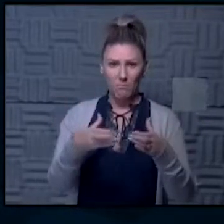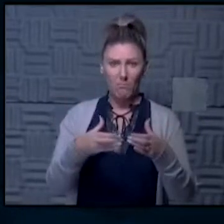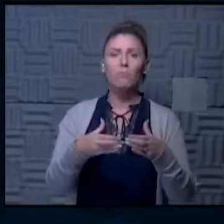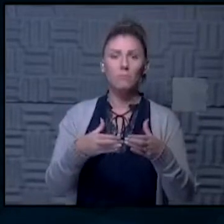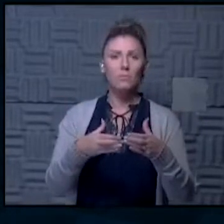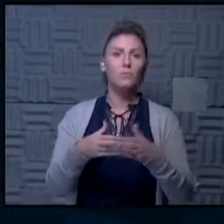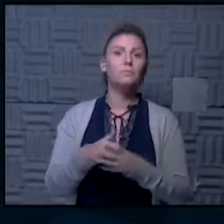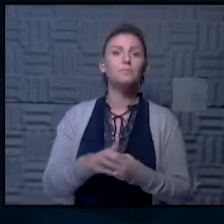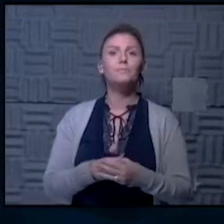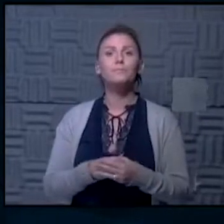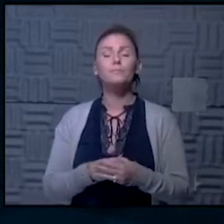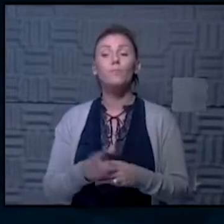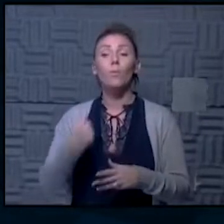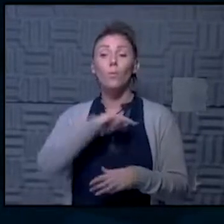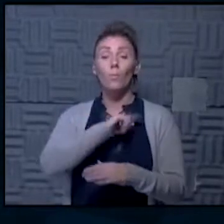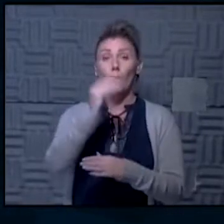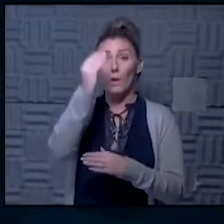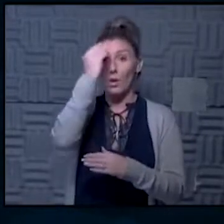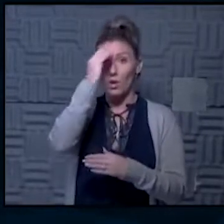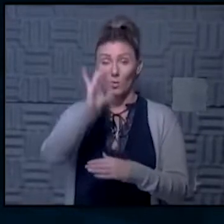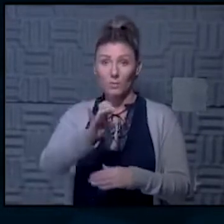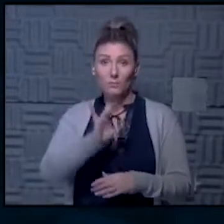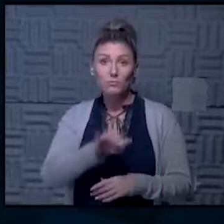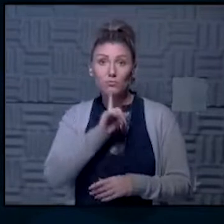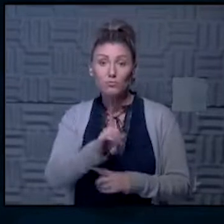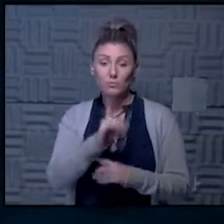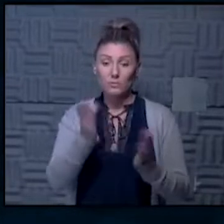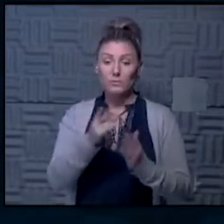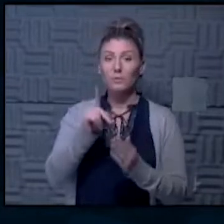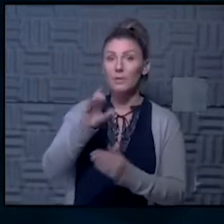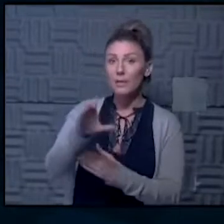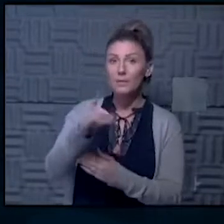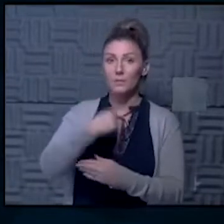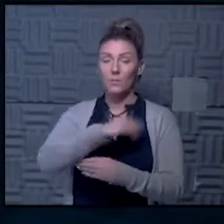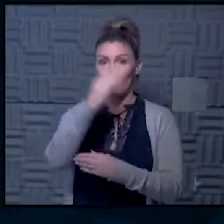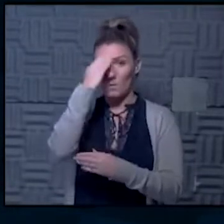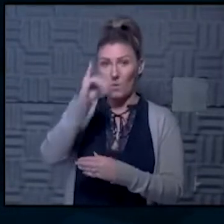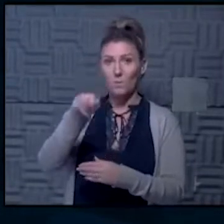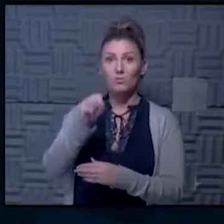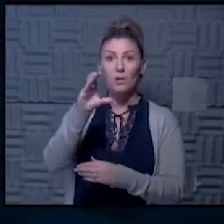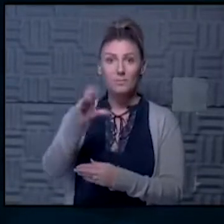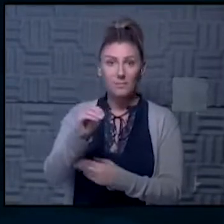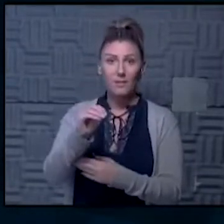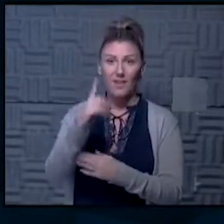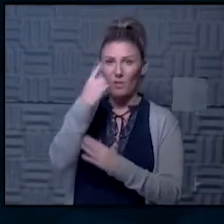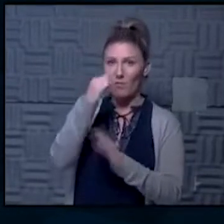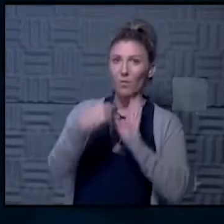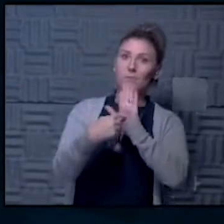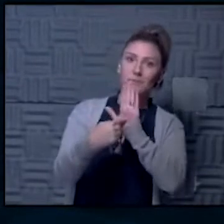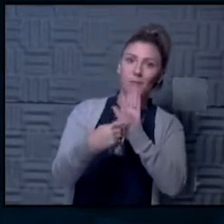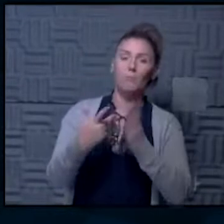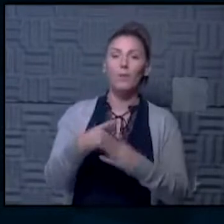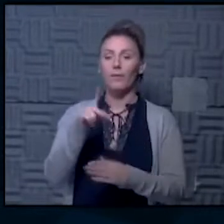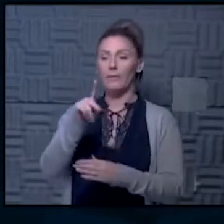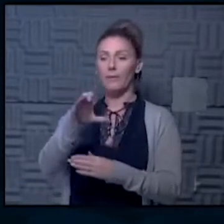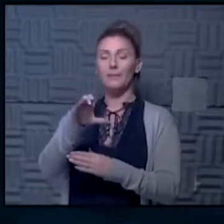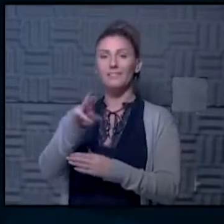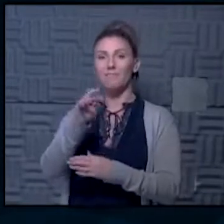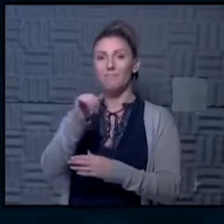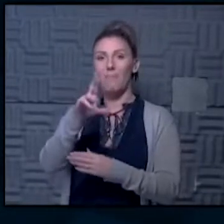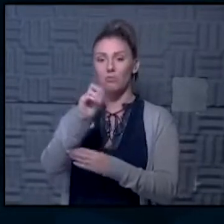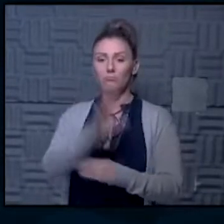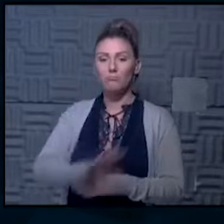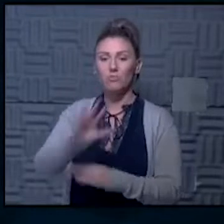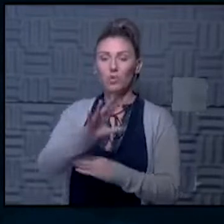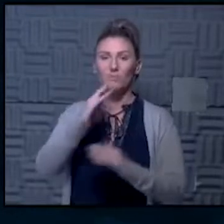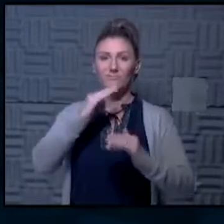the hospital. We know that that has been true here in Kansas City. We know Johnson County, for example, in the Kansas City metropolitan area, has